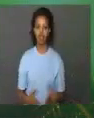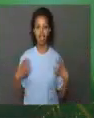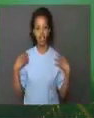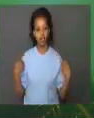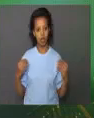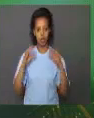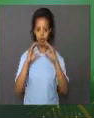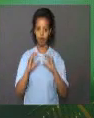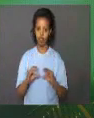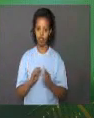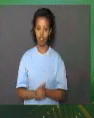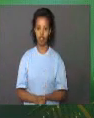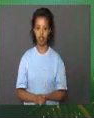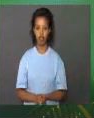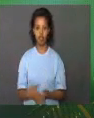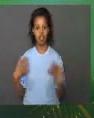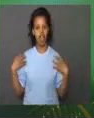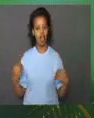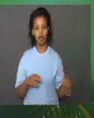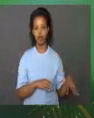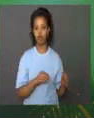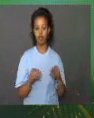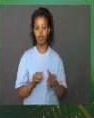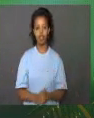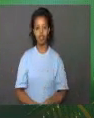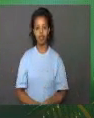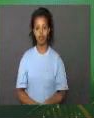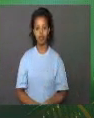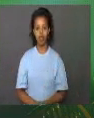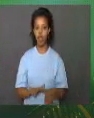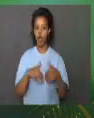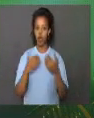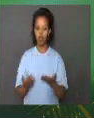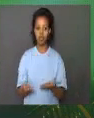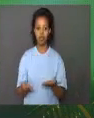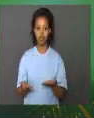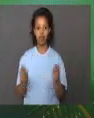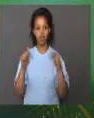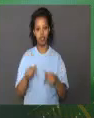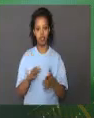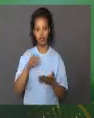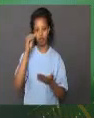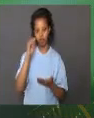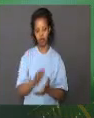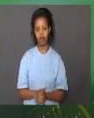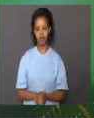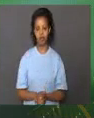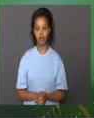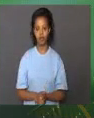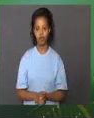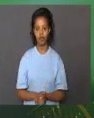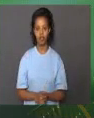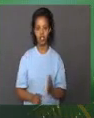Hello, teacher. Hello, students. Welcome to today's lesson